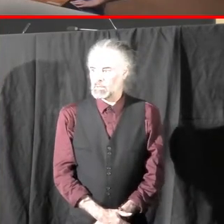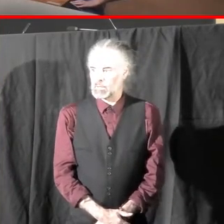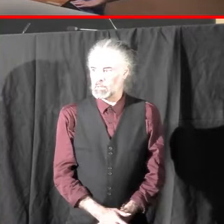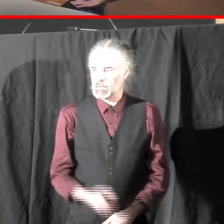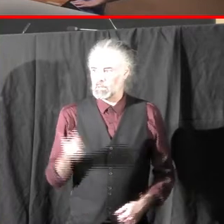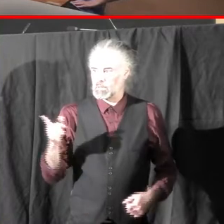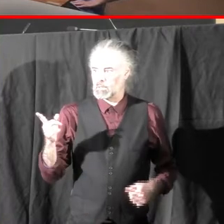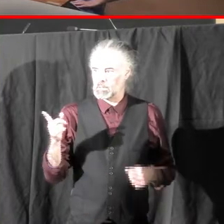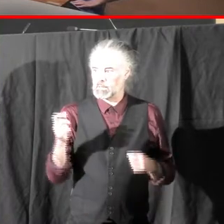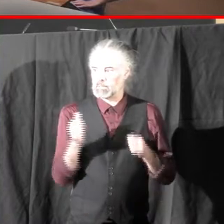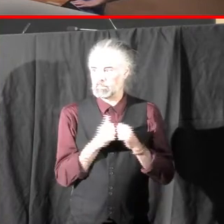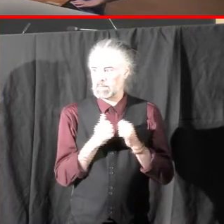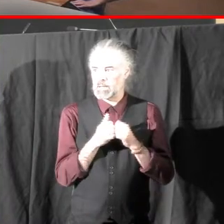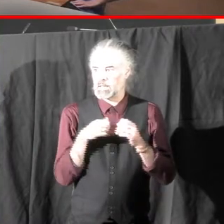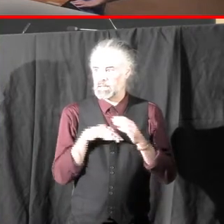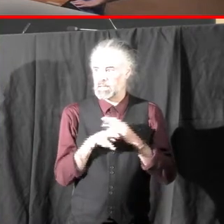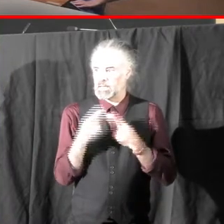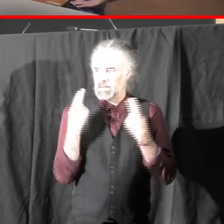good for me too.